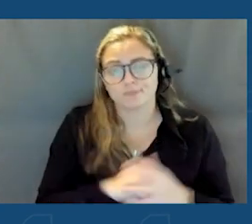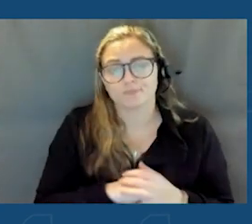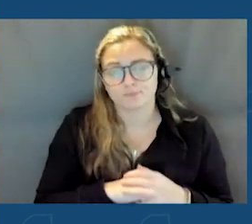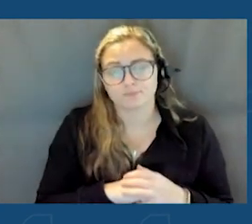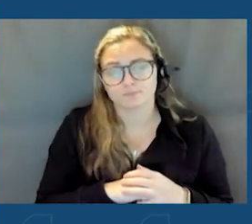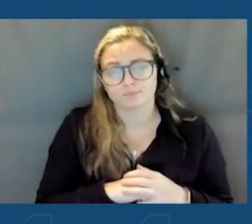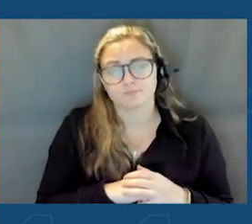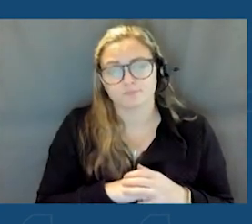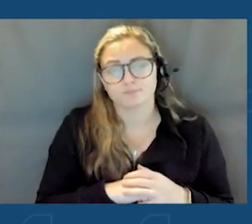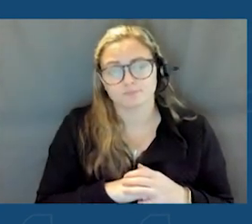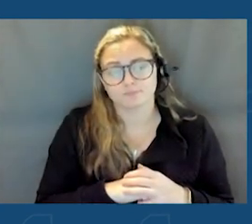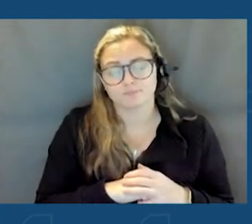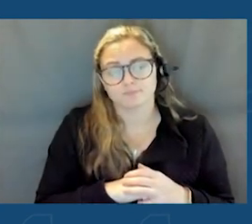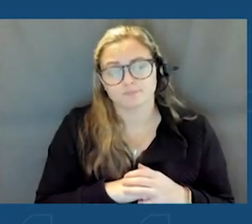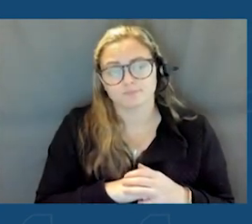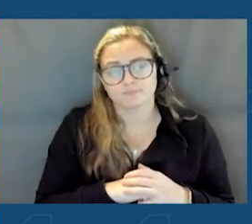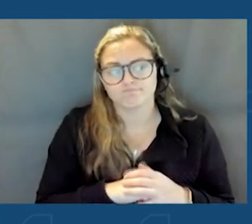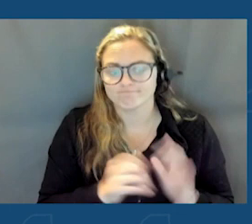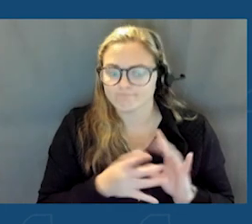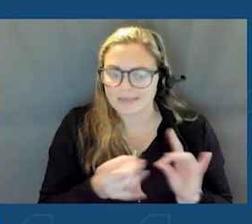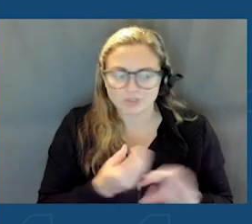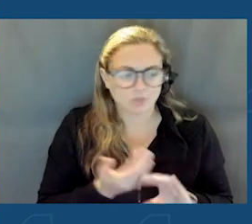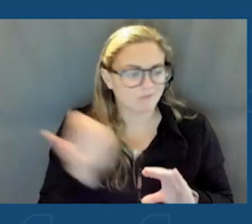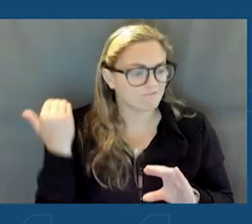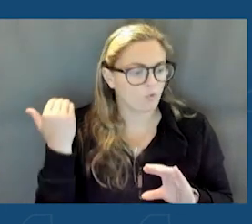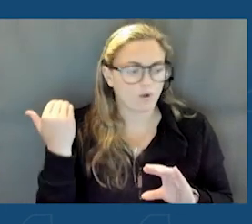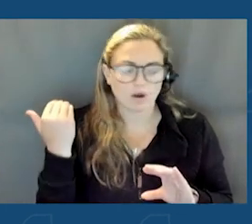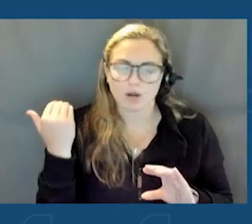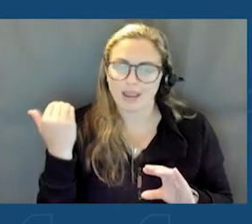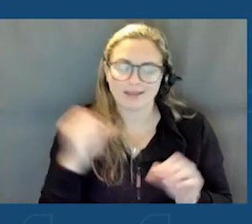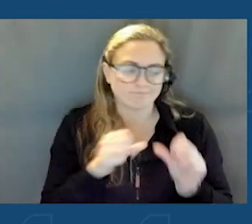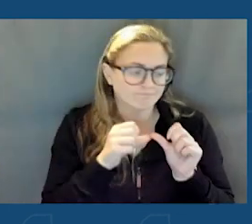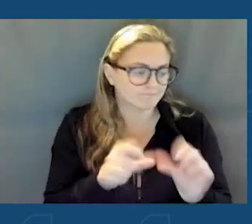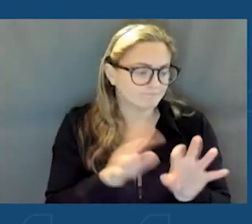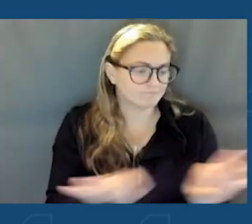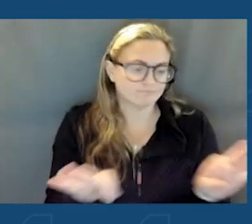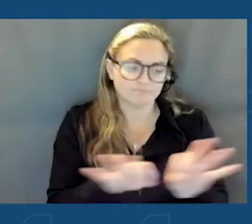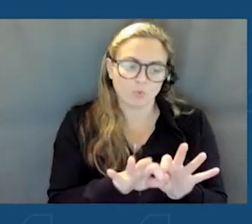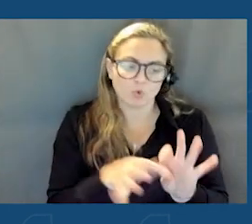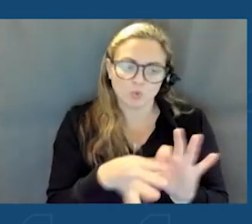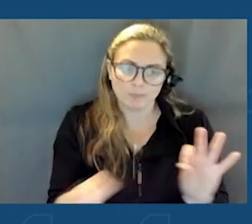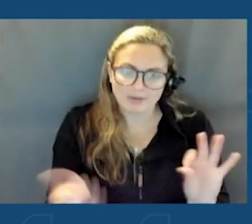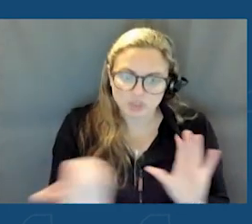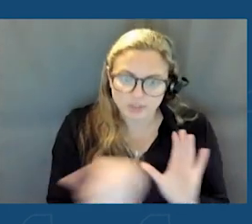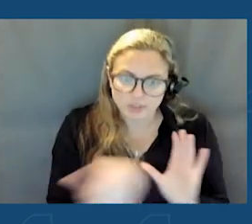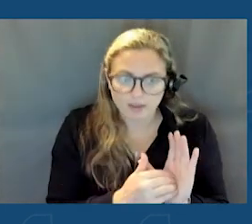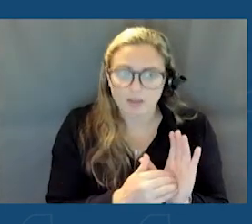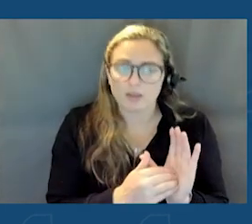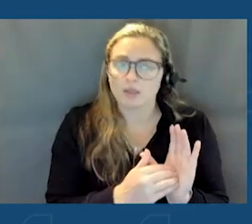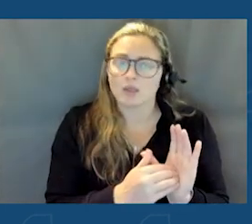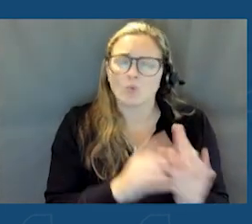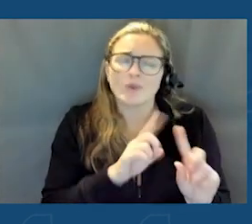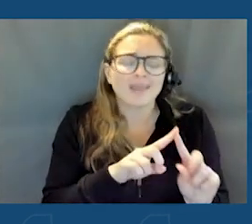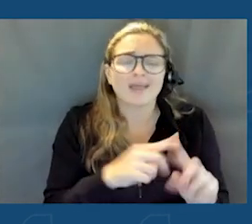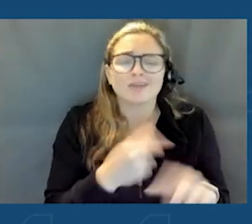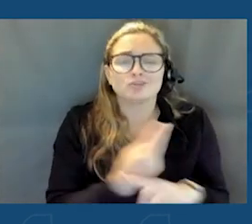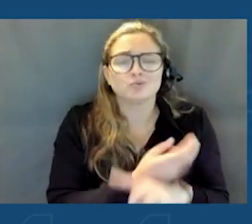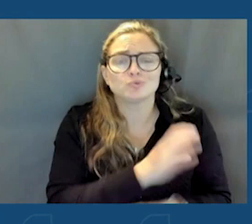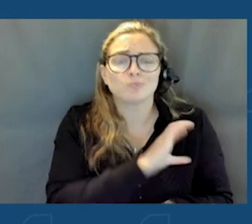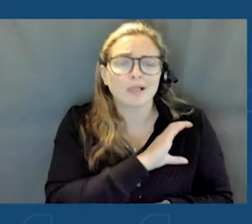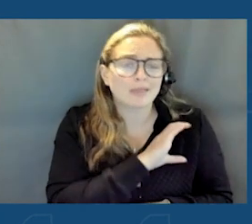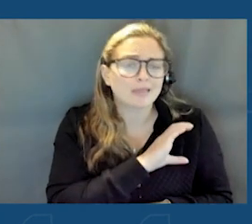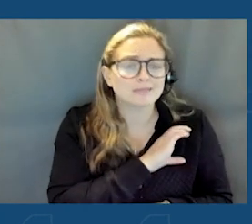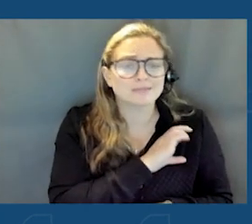so, I've said it before, and it's worth repeating. We cannot police our way out of this problem. We have to